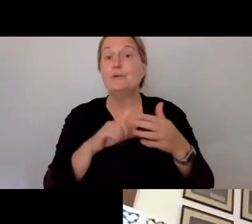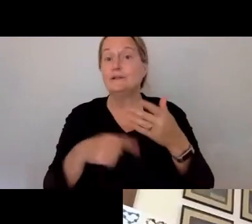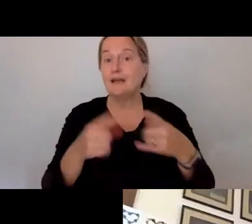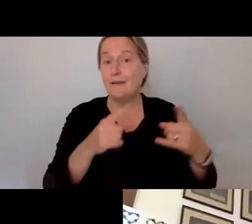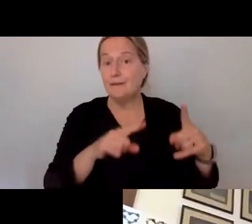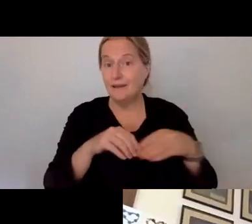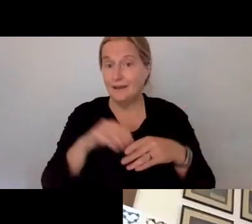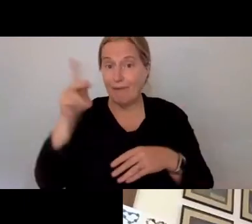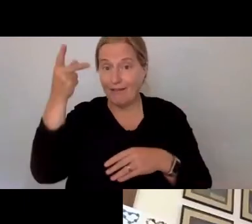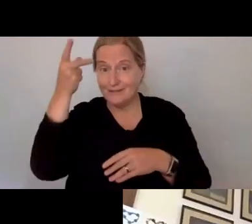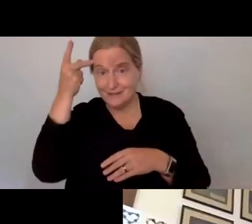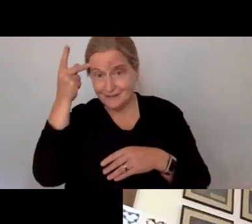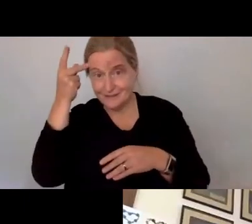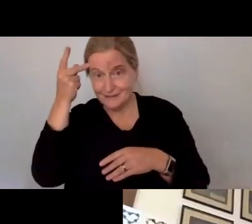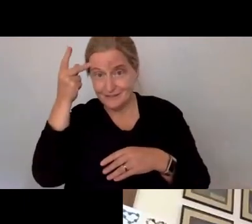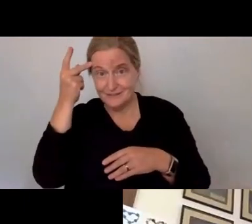And